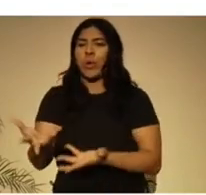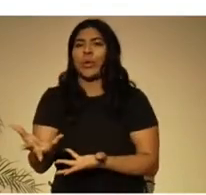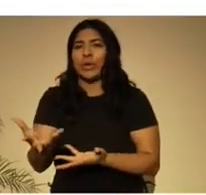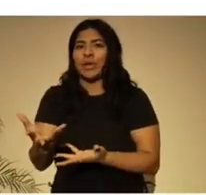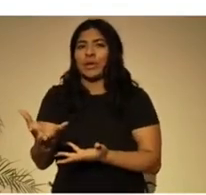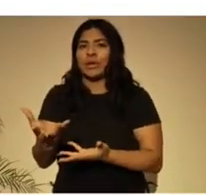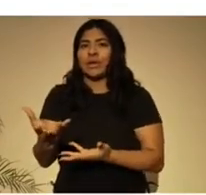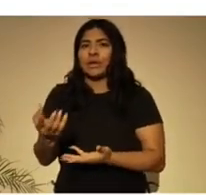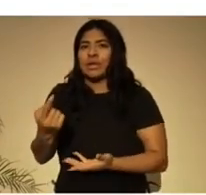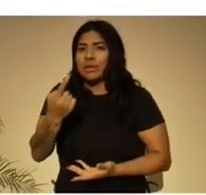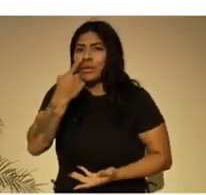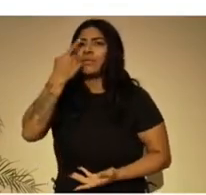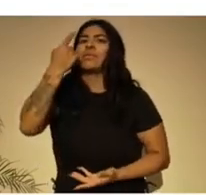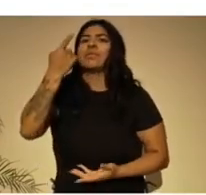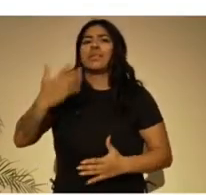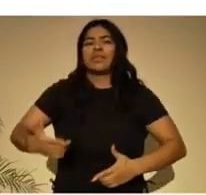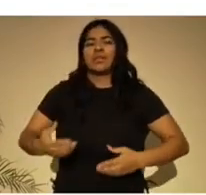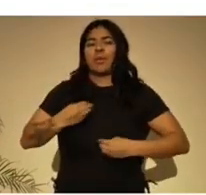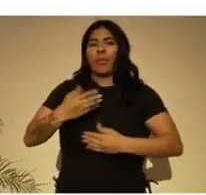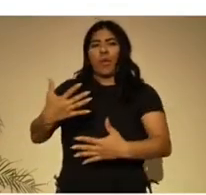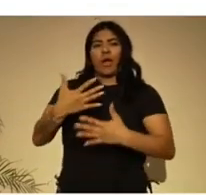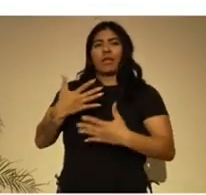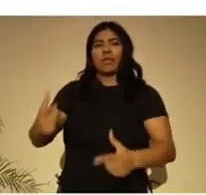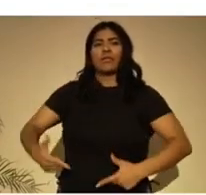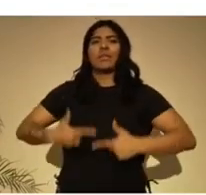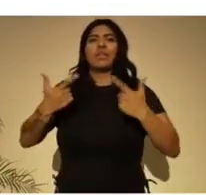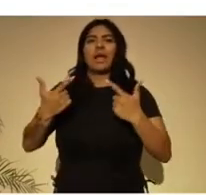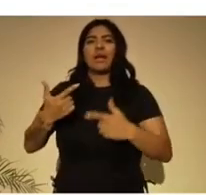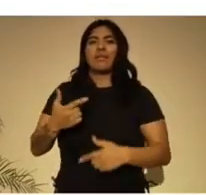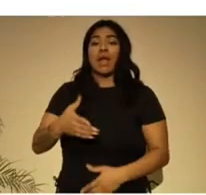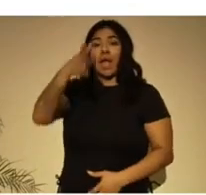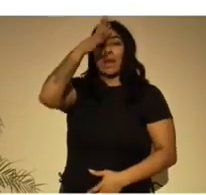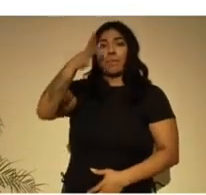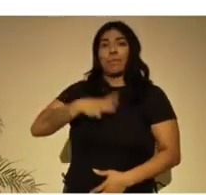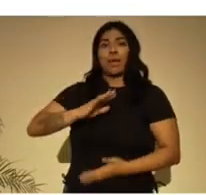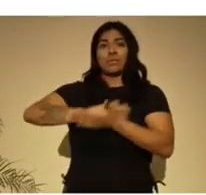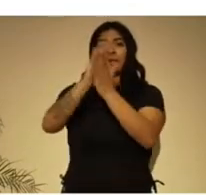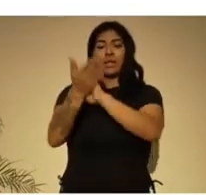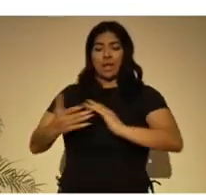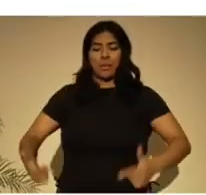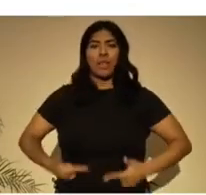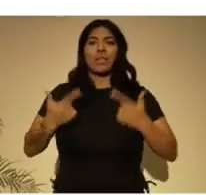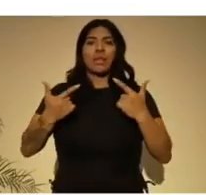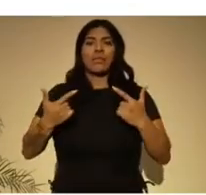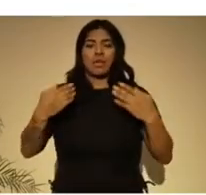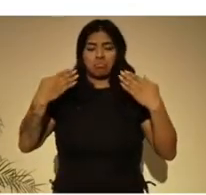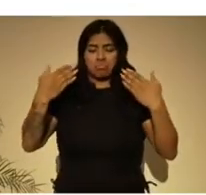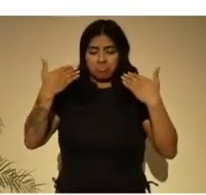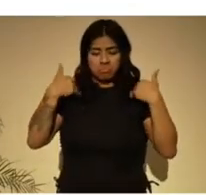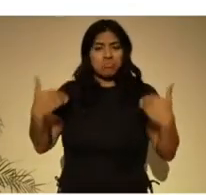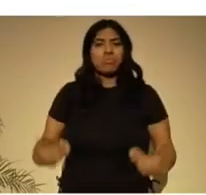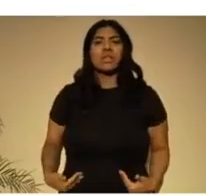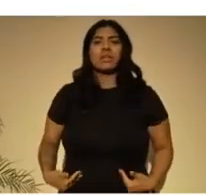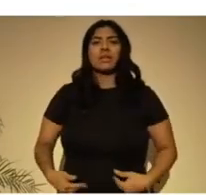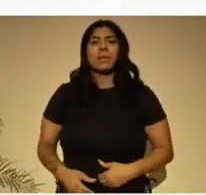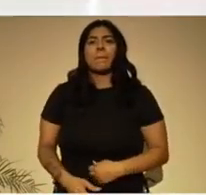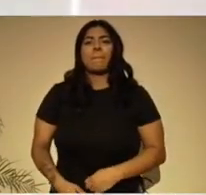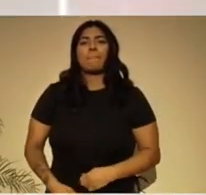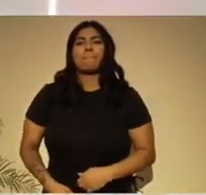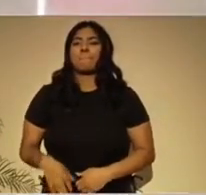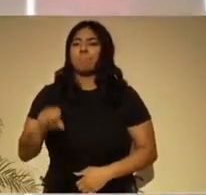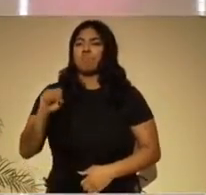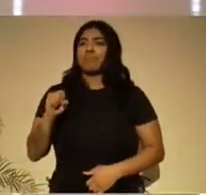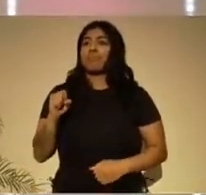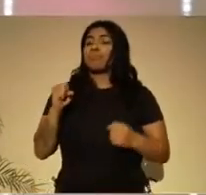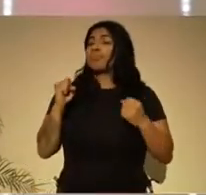breathed into his nostrils the breath of life, and man became a living being.